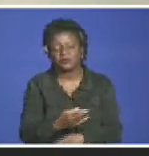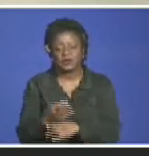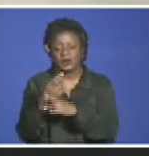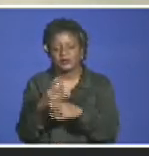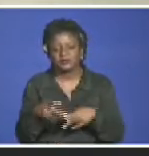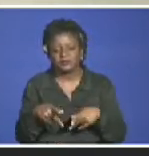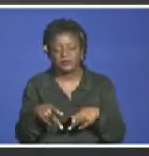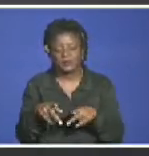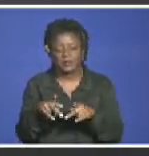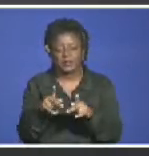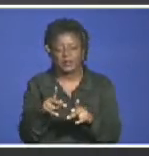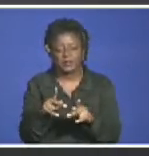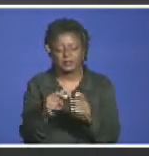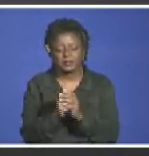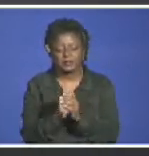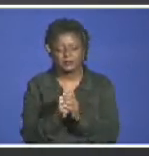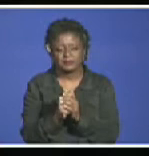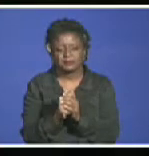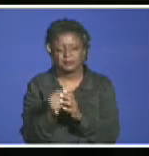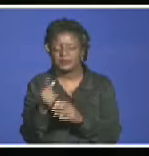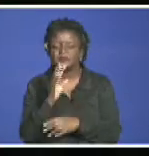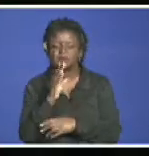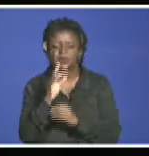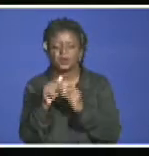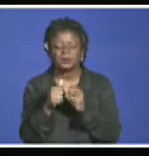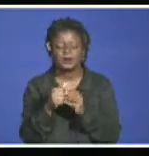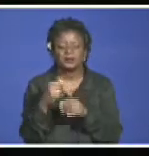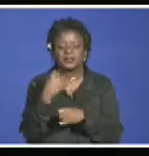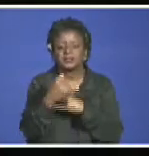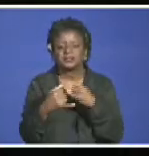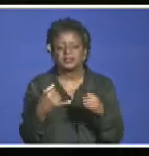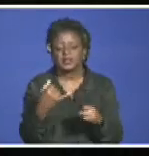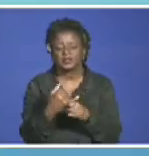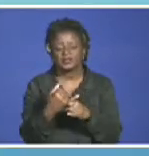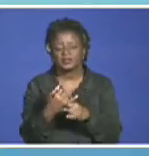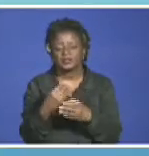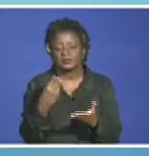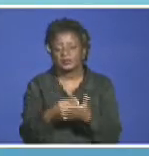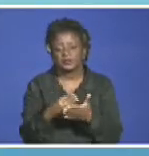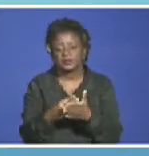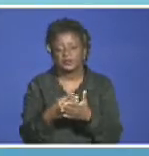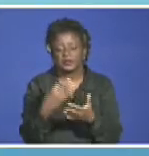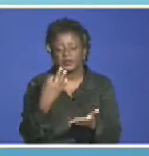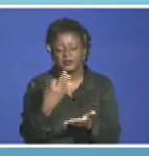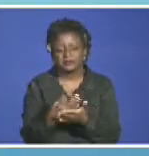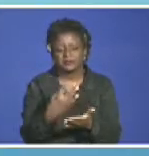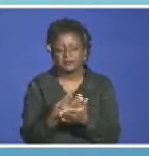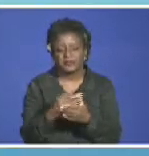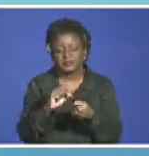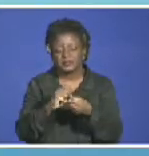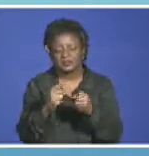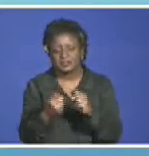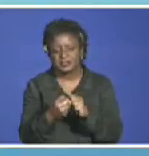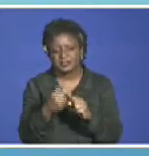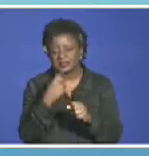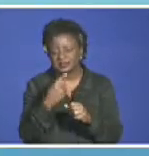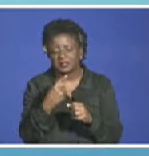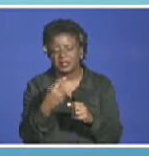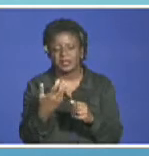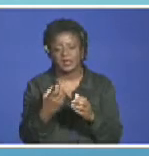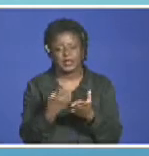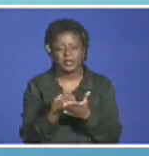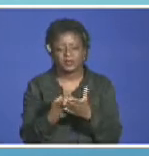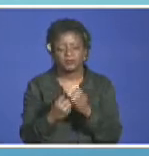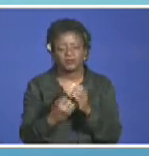and 2023. Governor Rowell cited International Monetary Fund statistics that economic growth in 2020 is projected